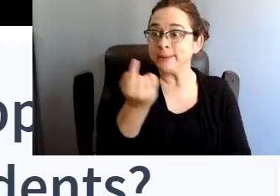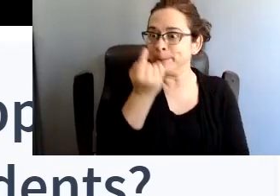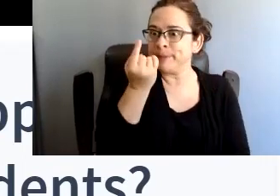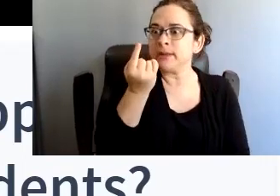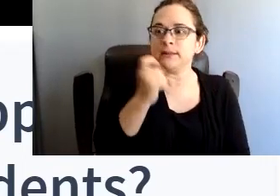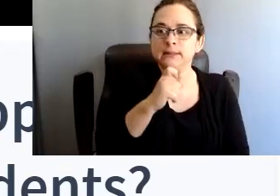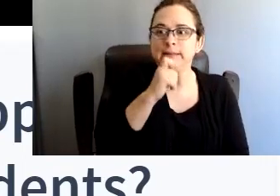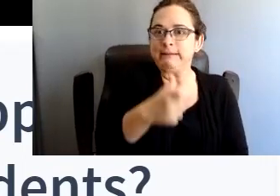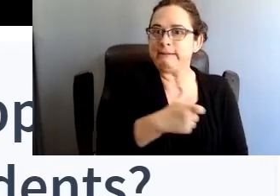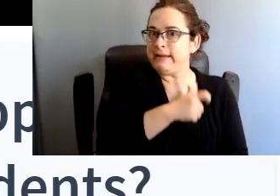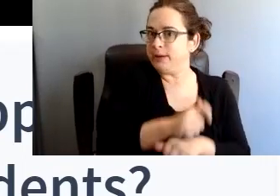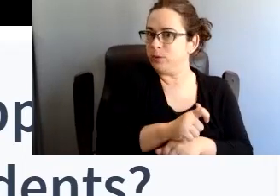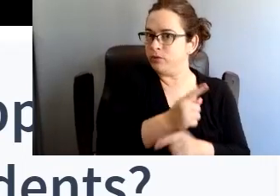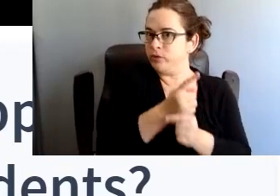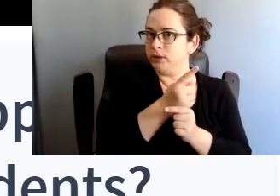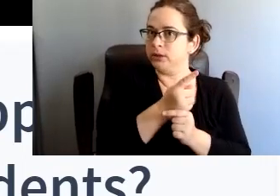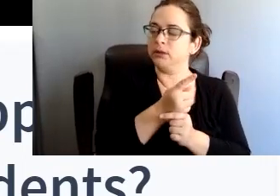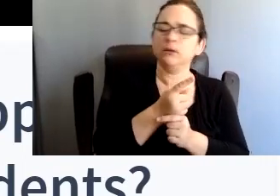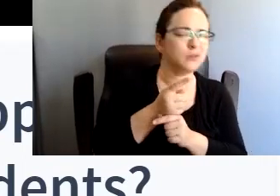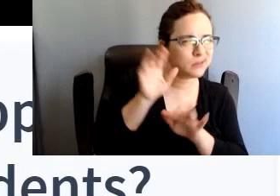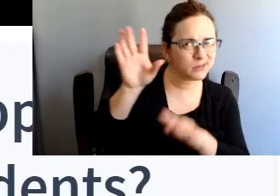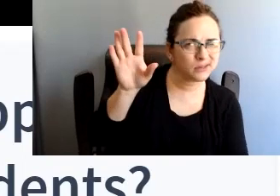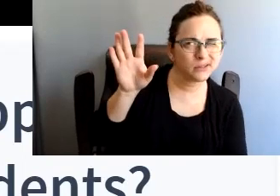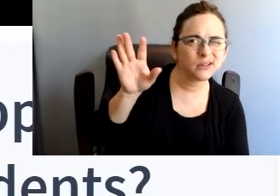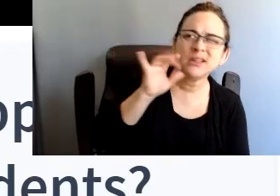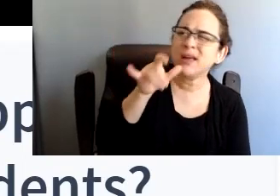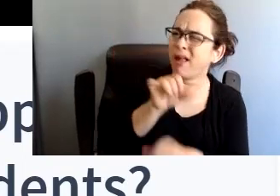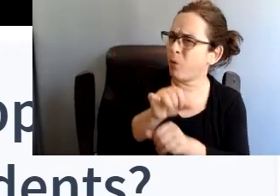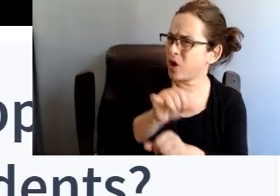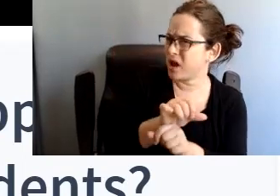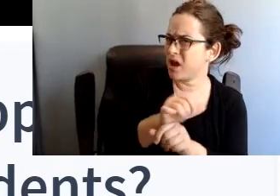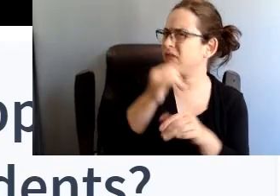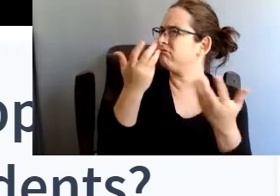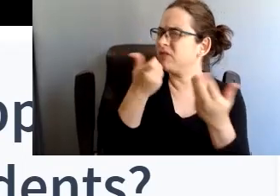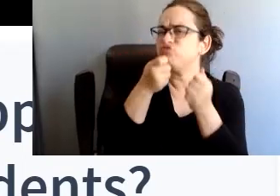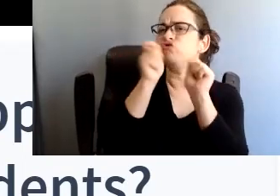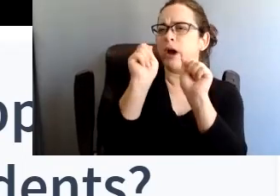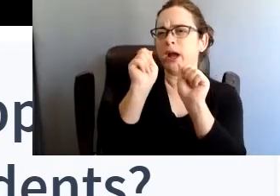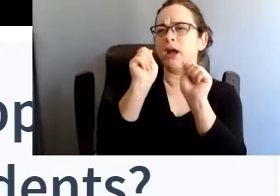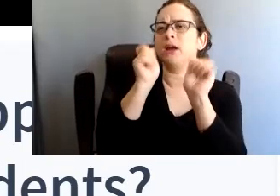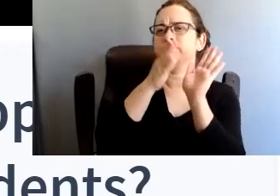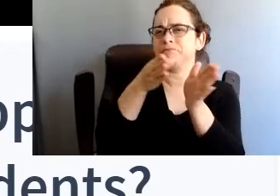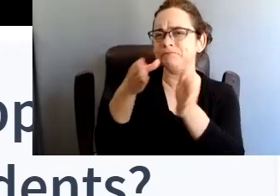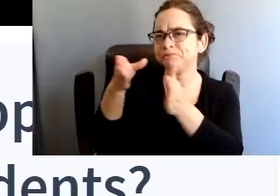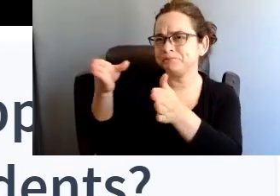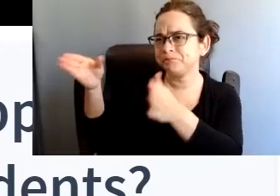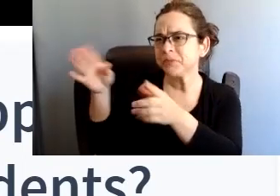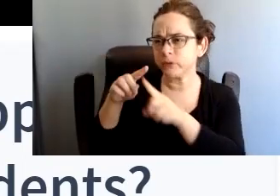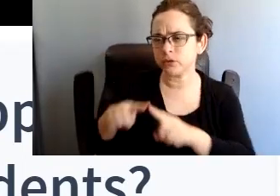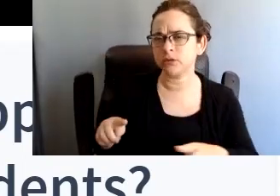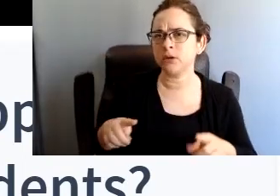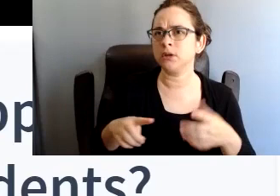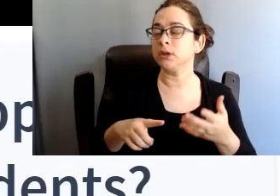continue to say, hey, this isn't working. How can we do this? Okay, can we at least try this? If we can't do it campus-wide, can we at least start with